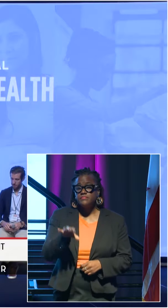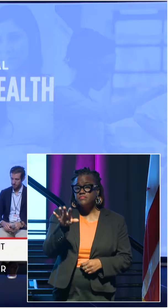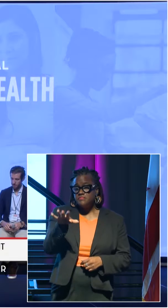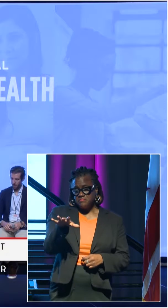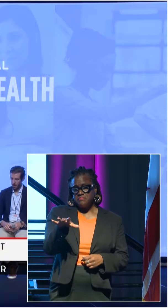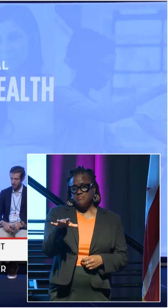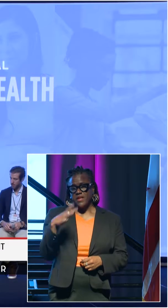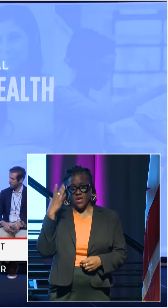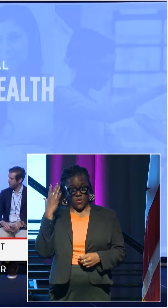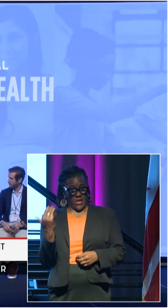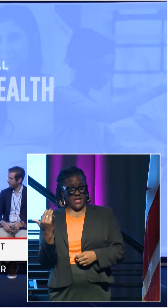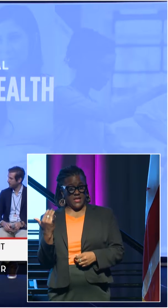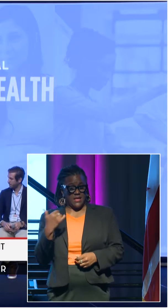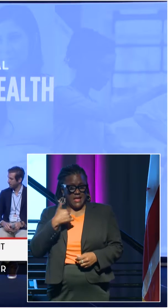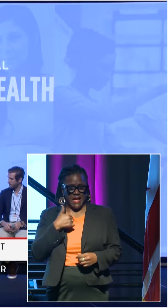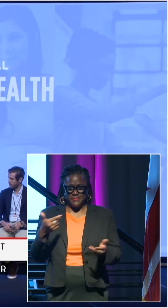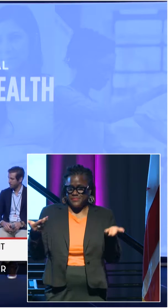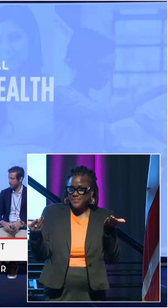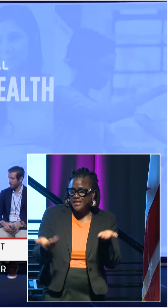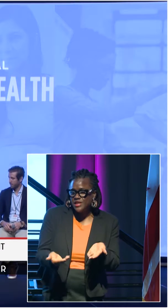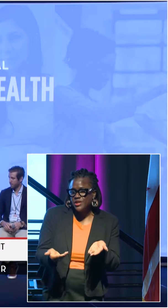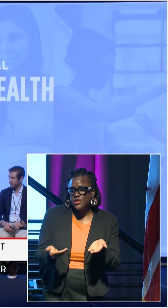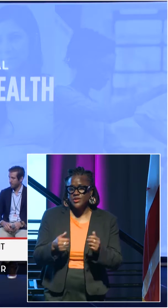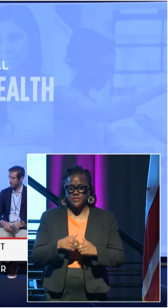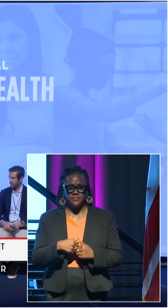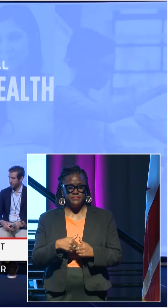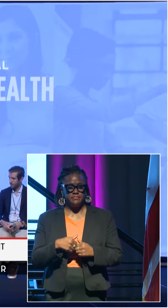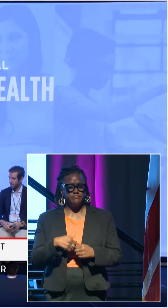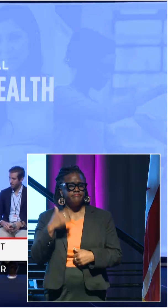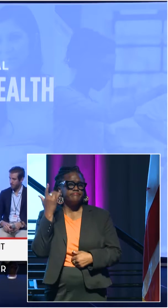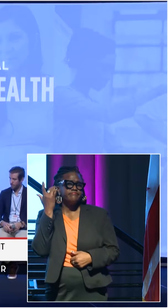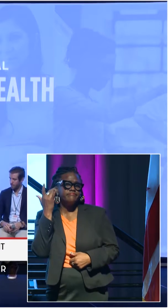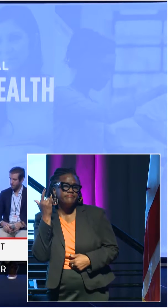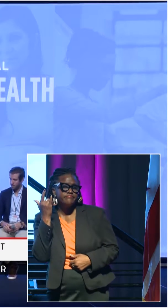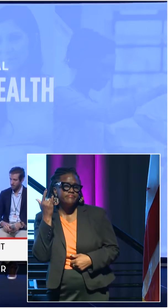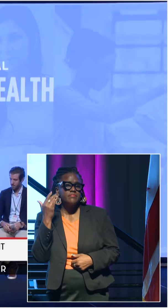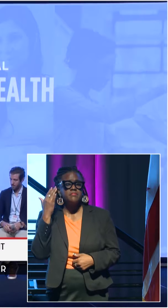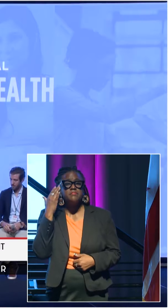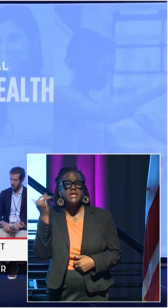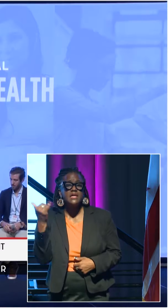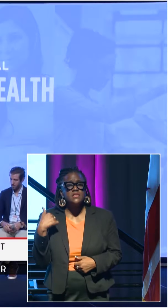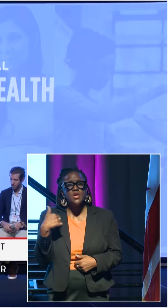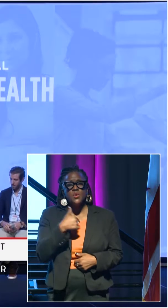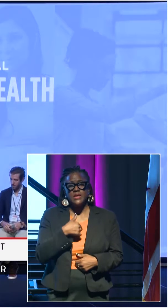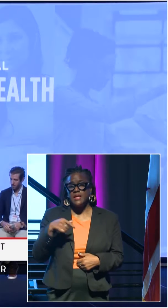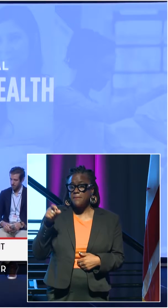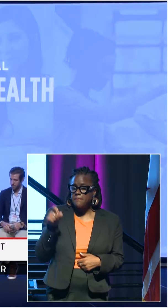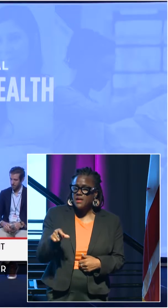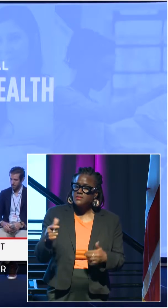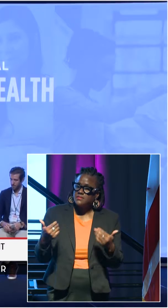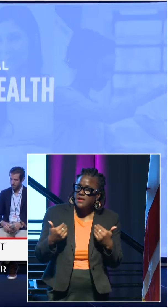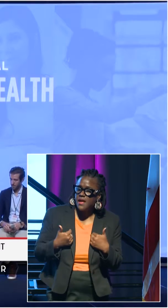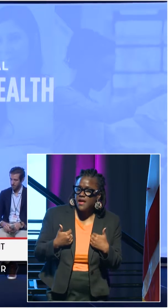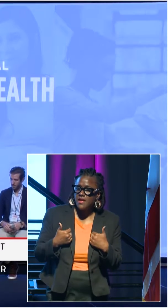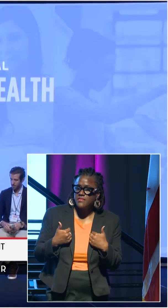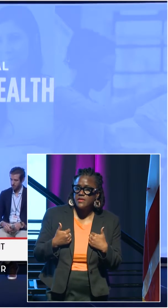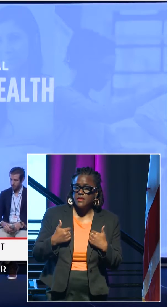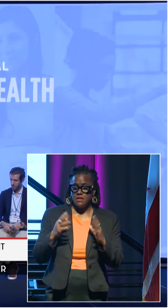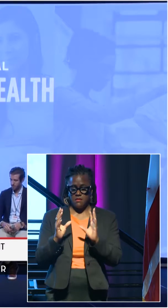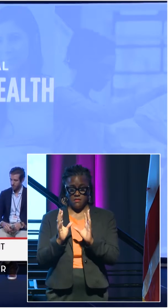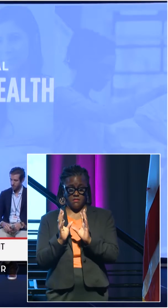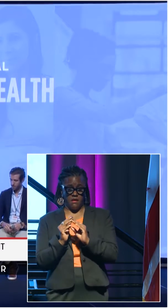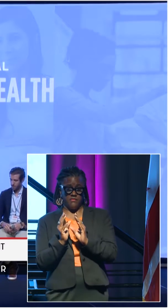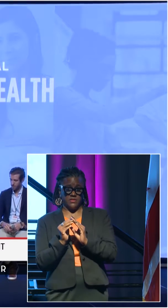And why I am here is because we have to have